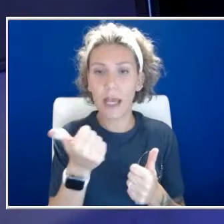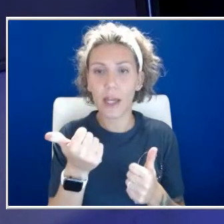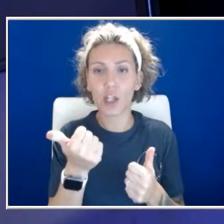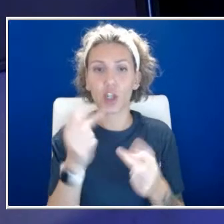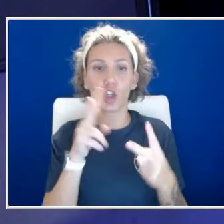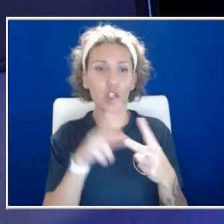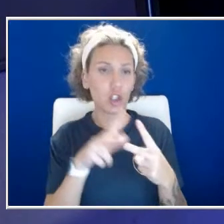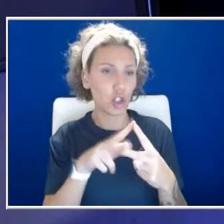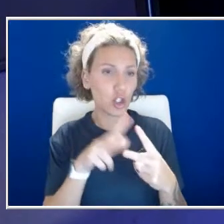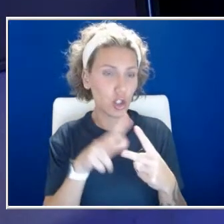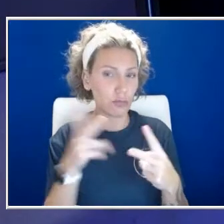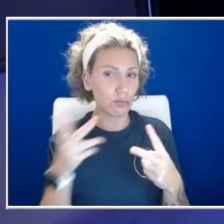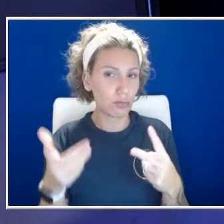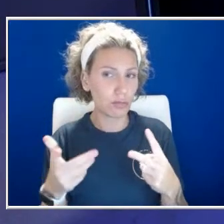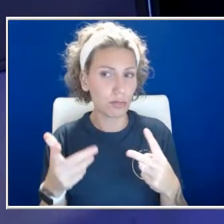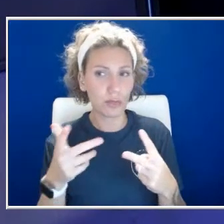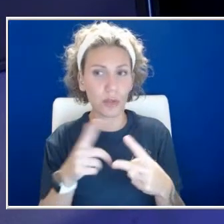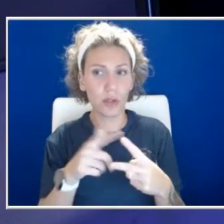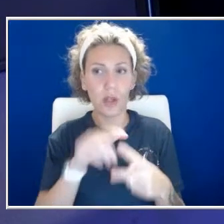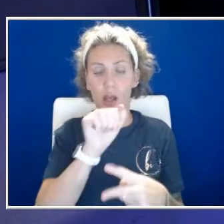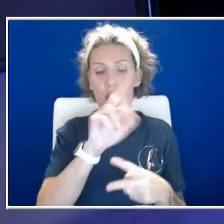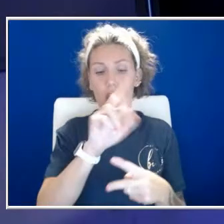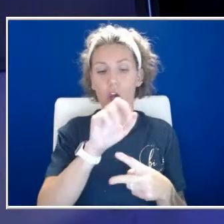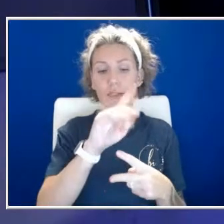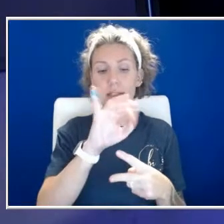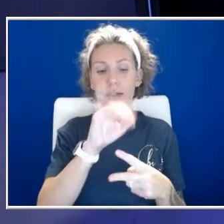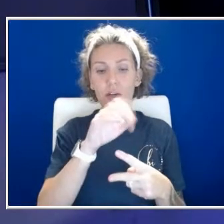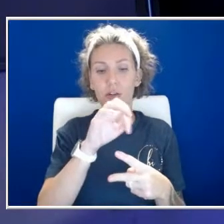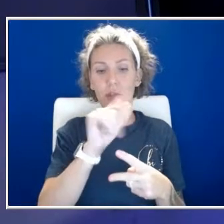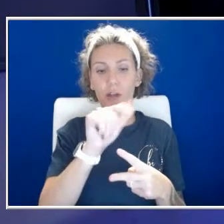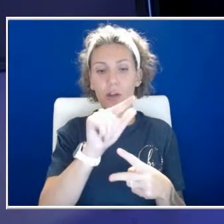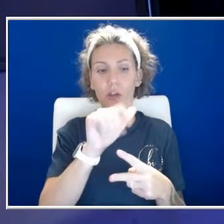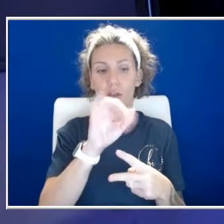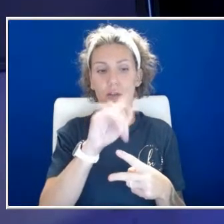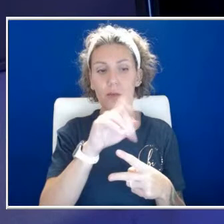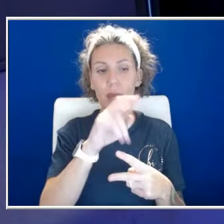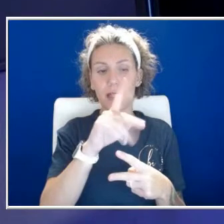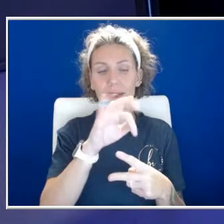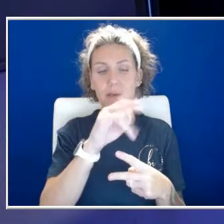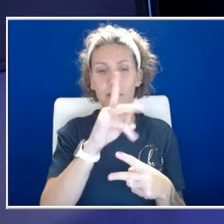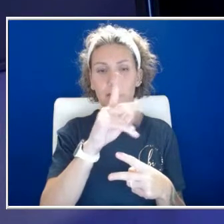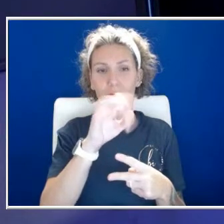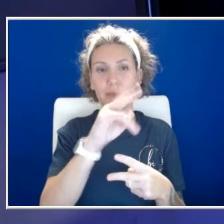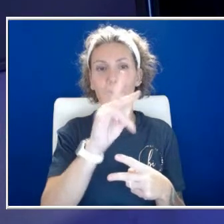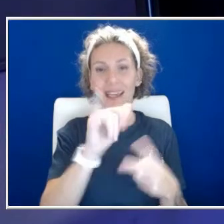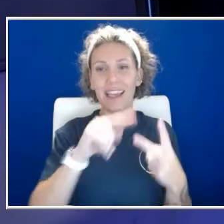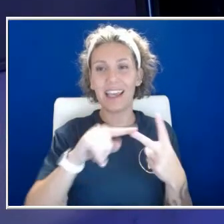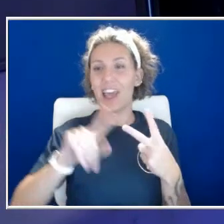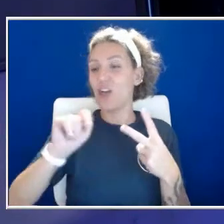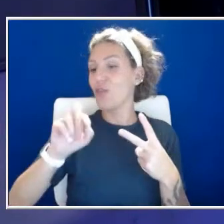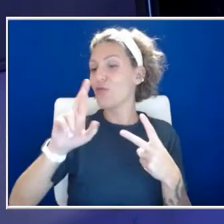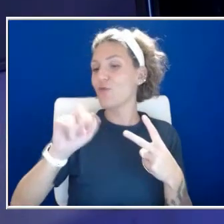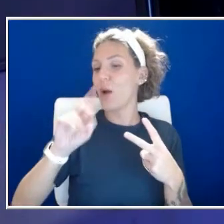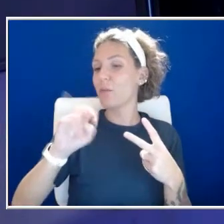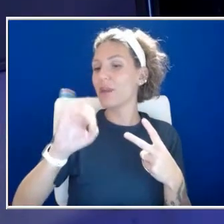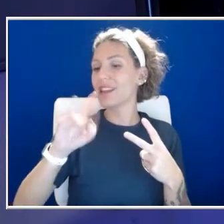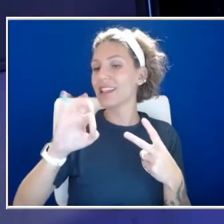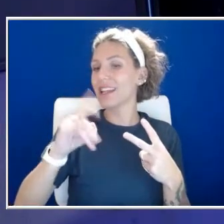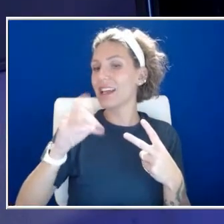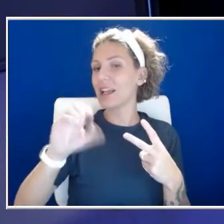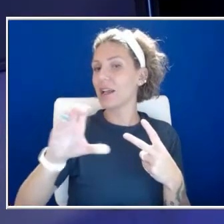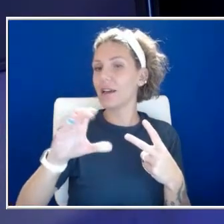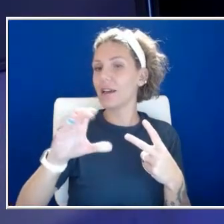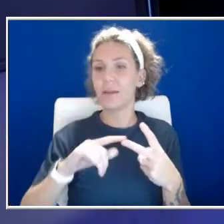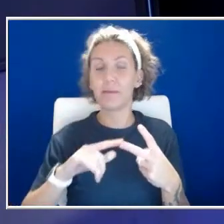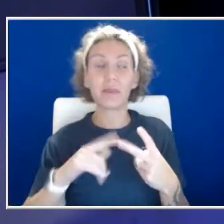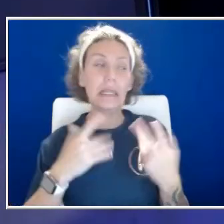indications? Arterial thrombectomy and those and the Yeah, thrombolytic. I don't, Yen Liang